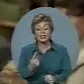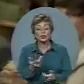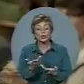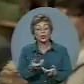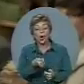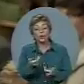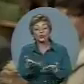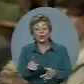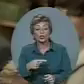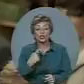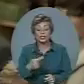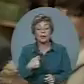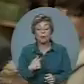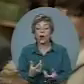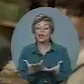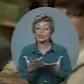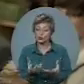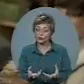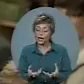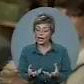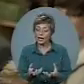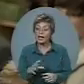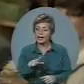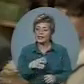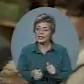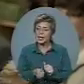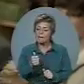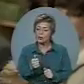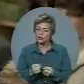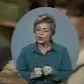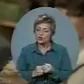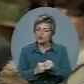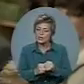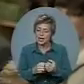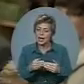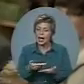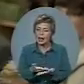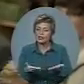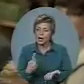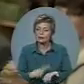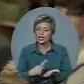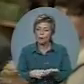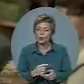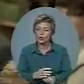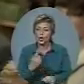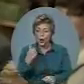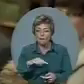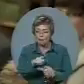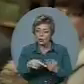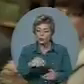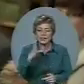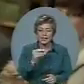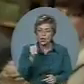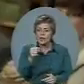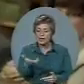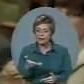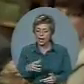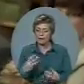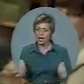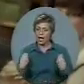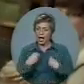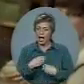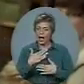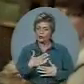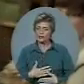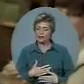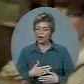see more support in this House of Commons from all sides for Canadian men and women in uniform. I think Canadians expect that from parliamentarians of